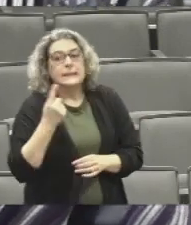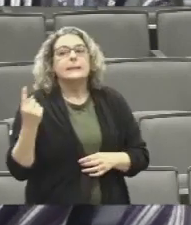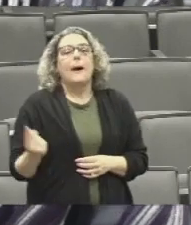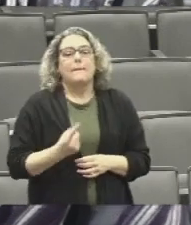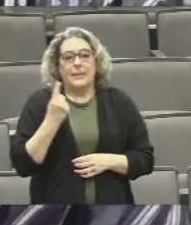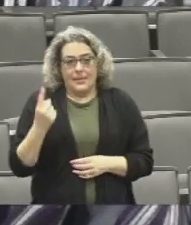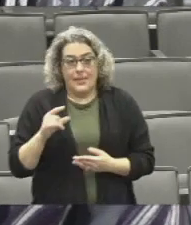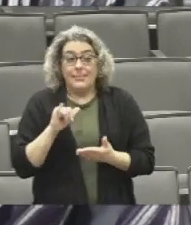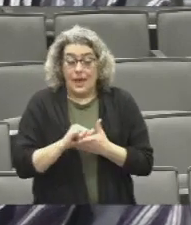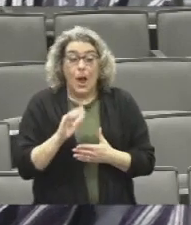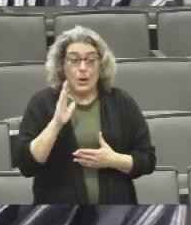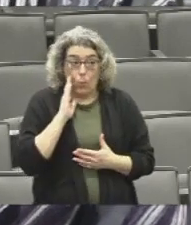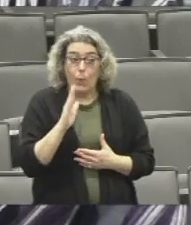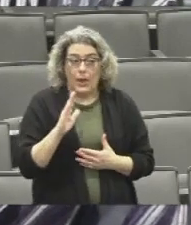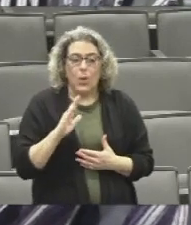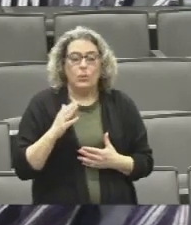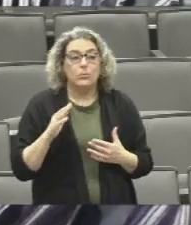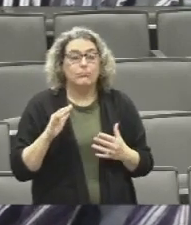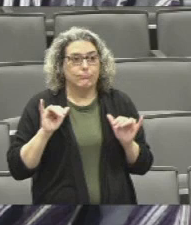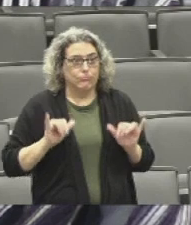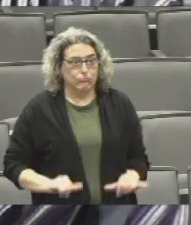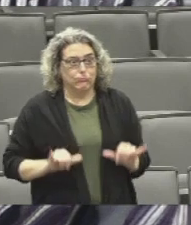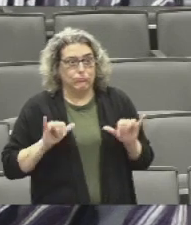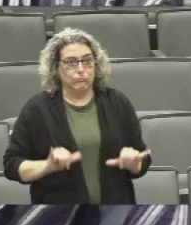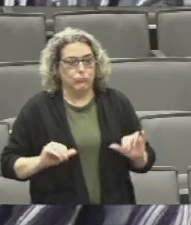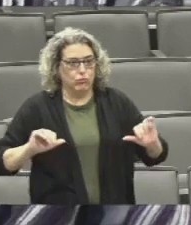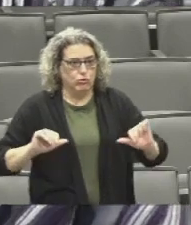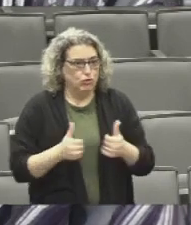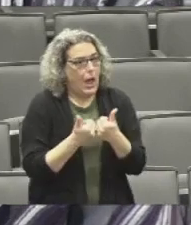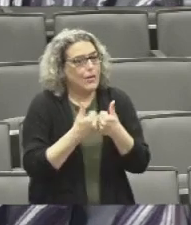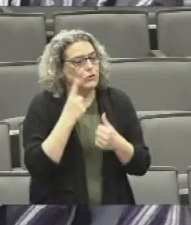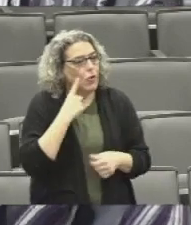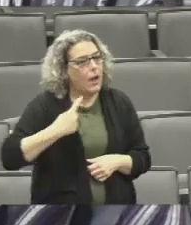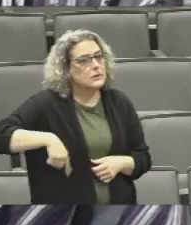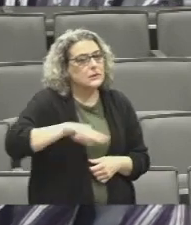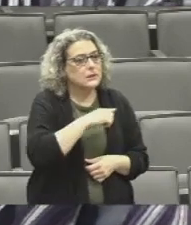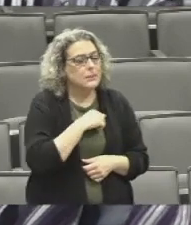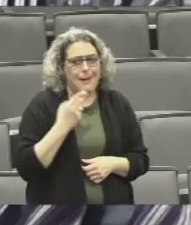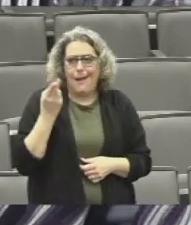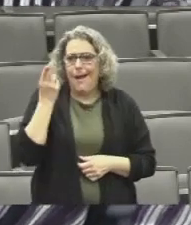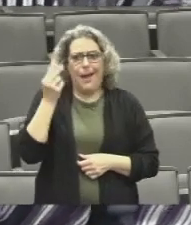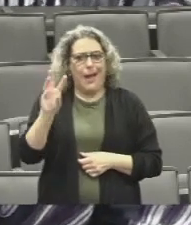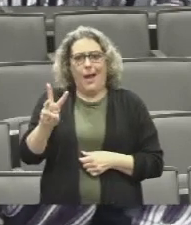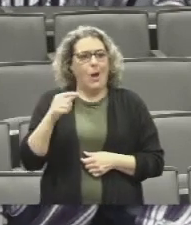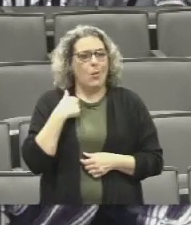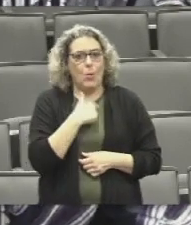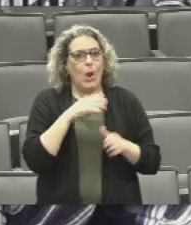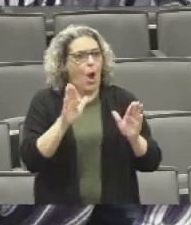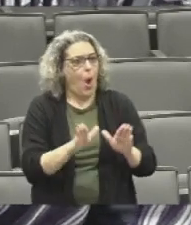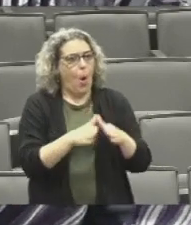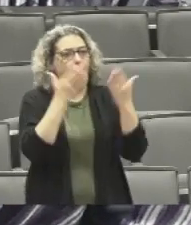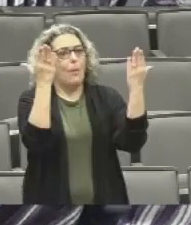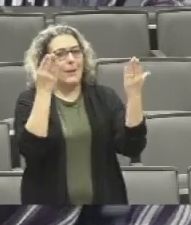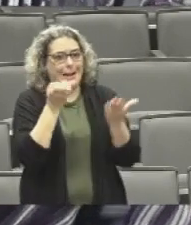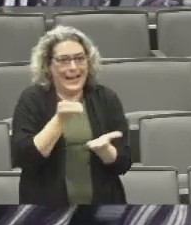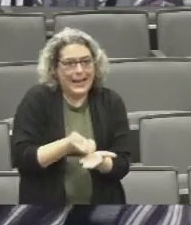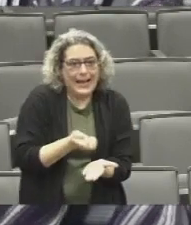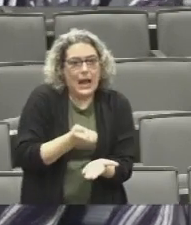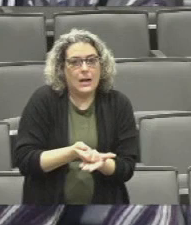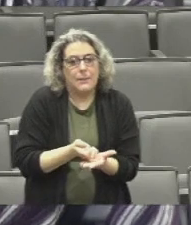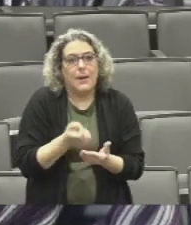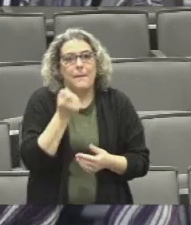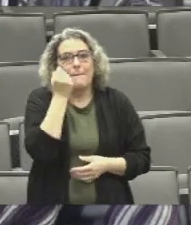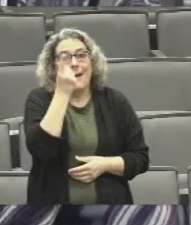going to be a challenge for all of us, is, I think, how do we open up this economy in a